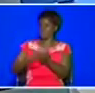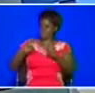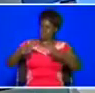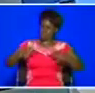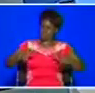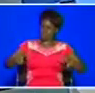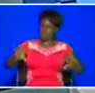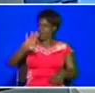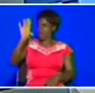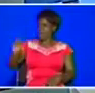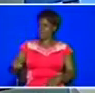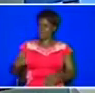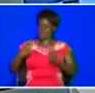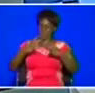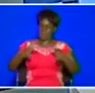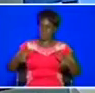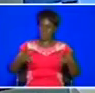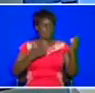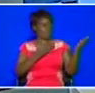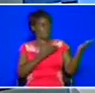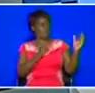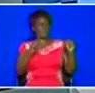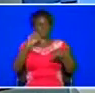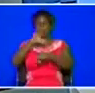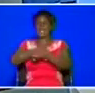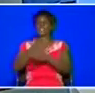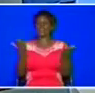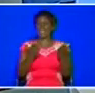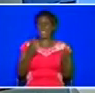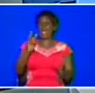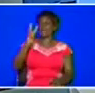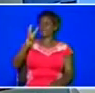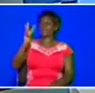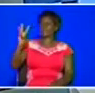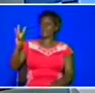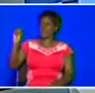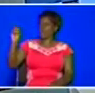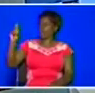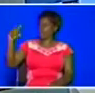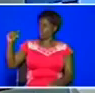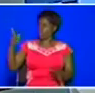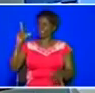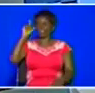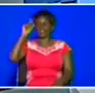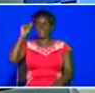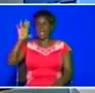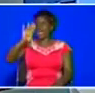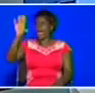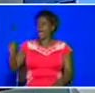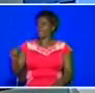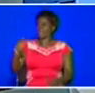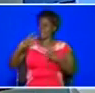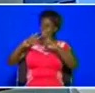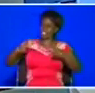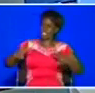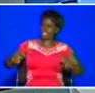by Africa Check and Shundu, and you can find them africacheck.org. You can also go to the Twitter handle at Africa Check and at